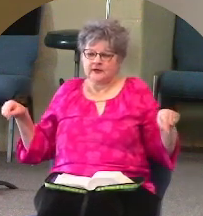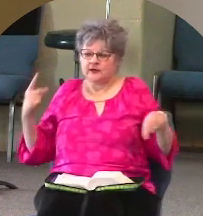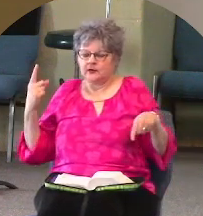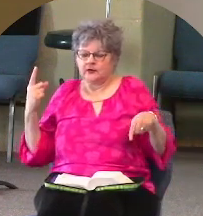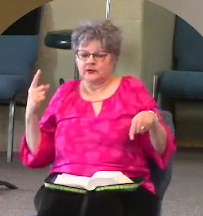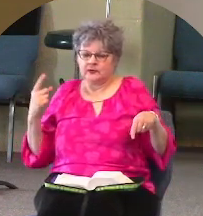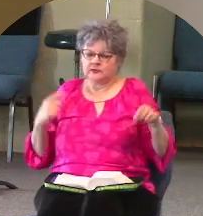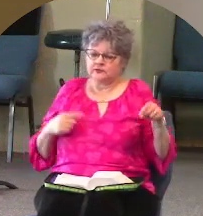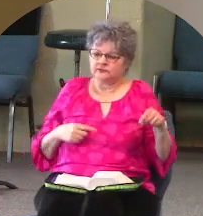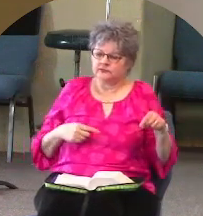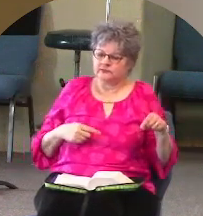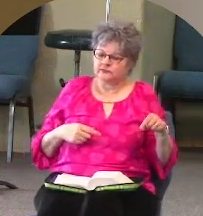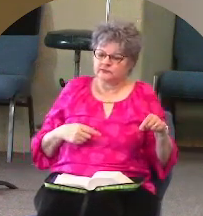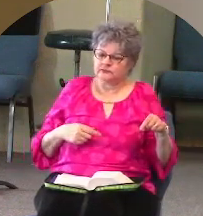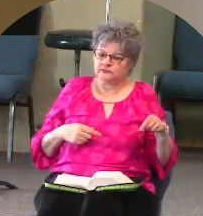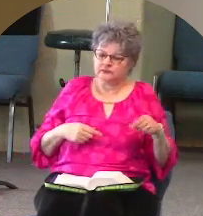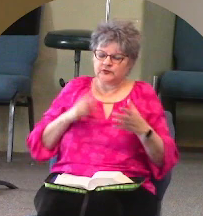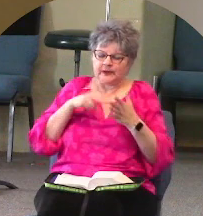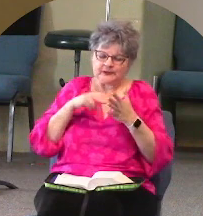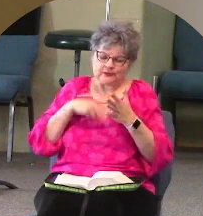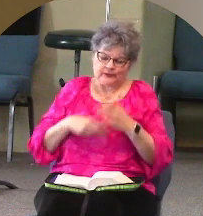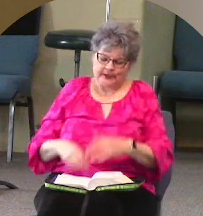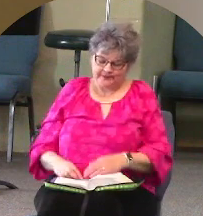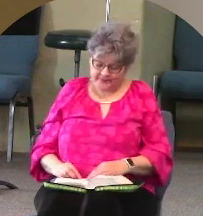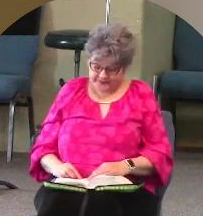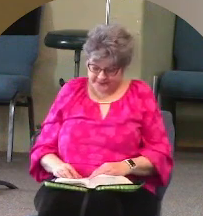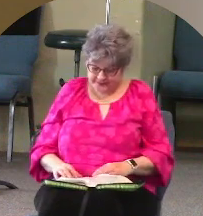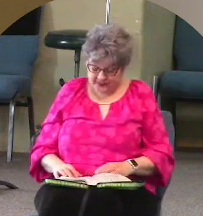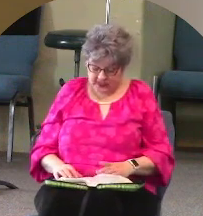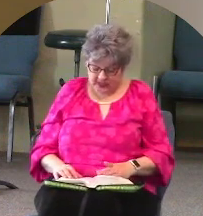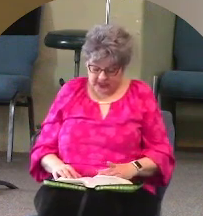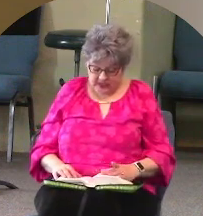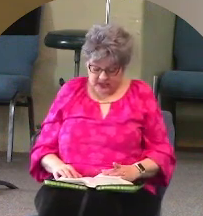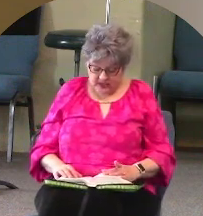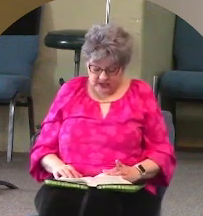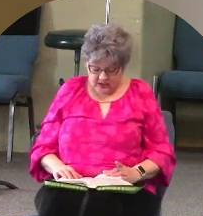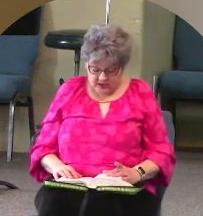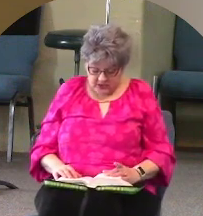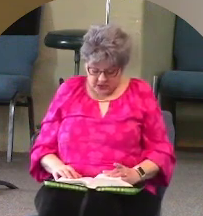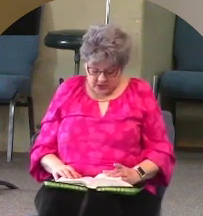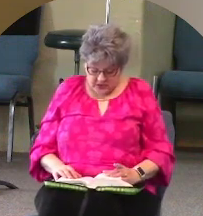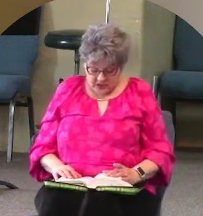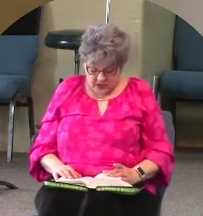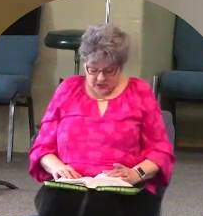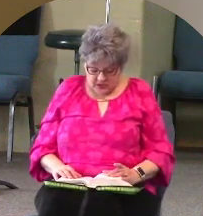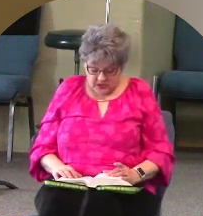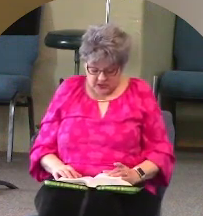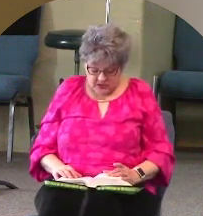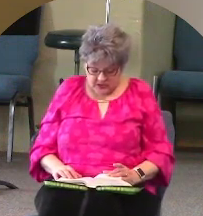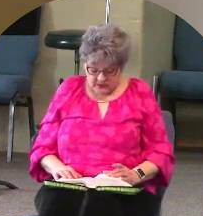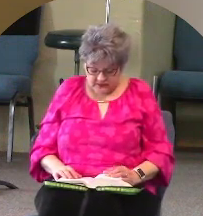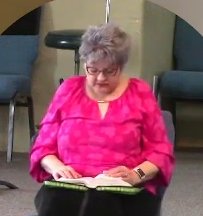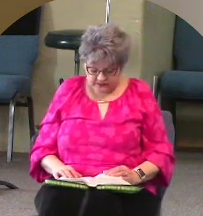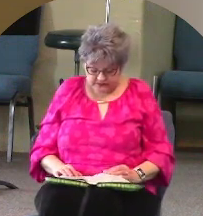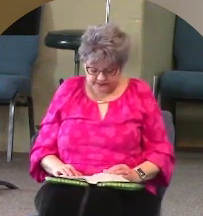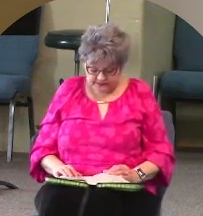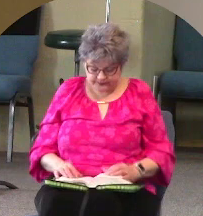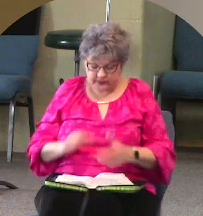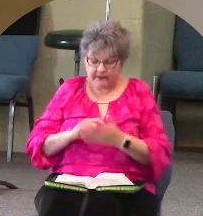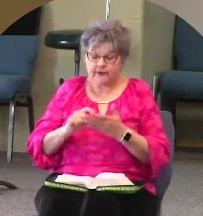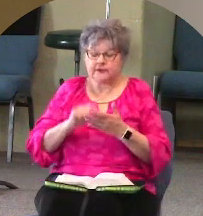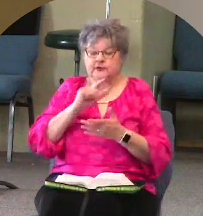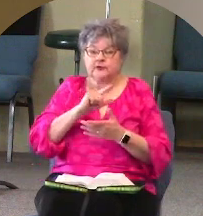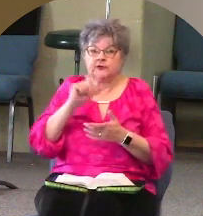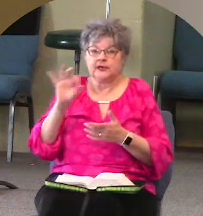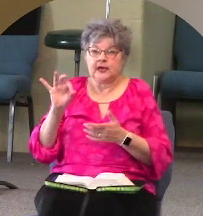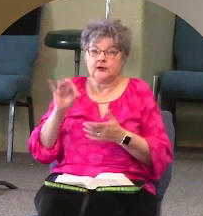Jesus, how about if I just read it? Can I just read it to you? Would that be all right? Okay, here we go. Verse 39, one of